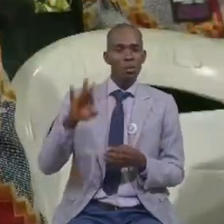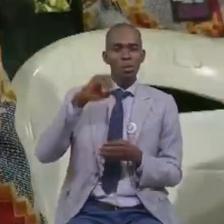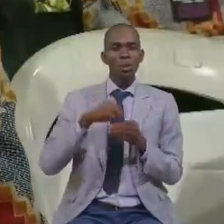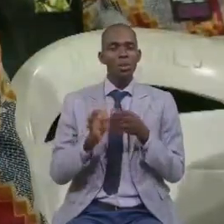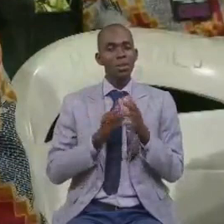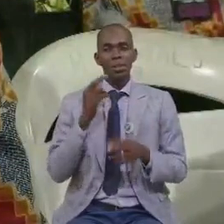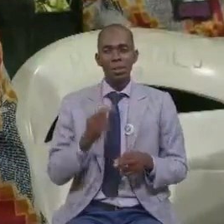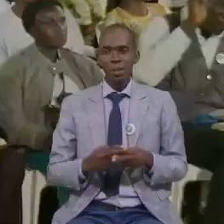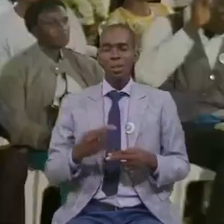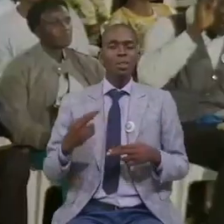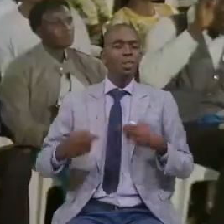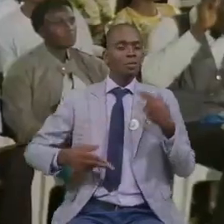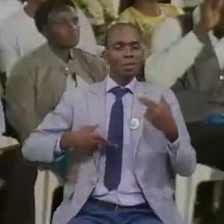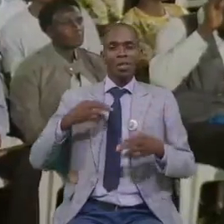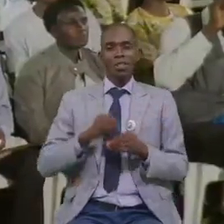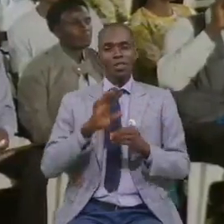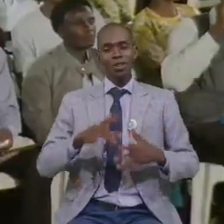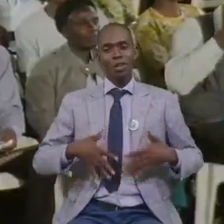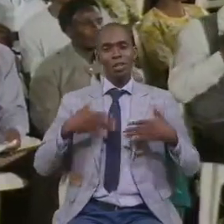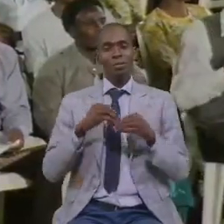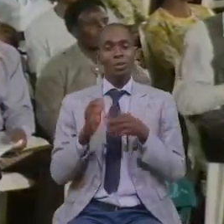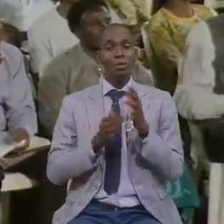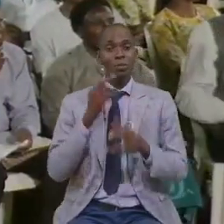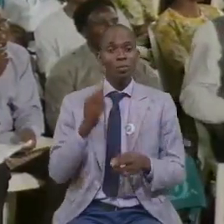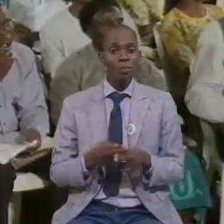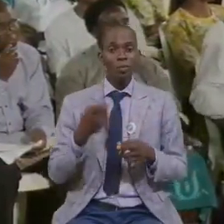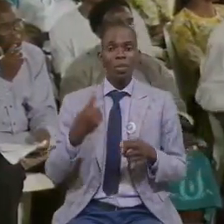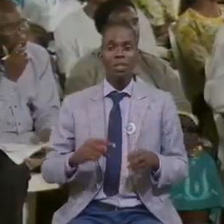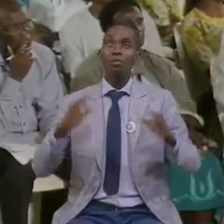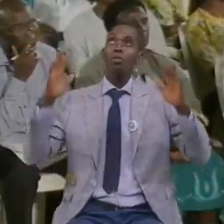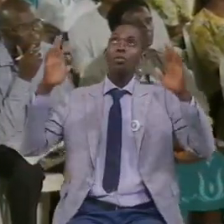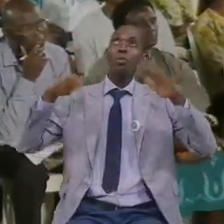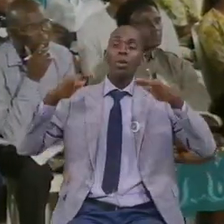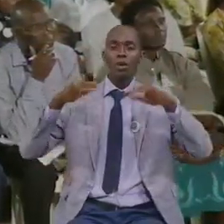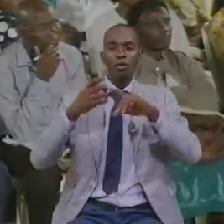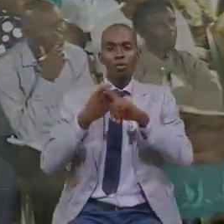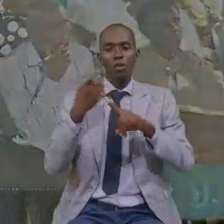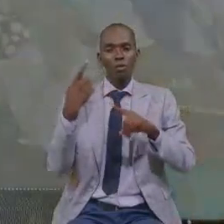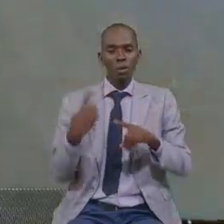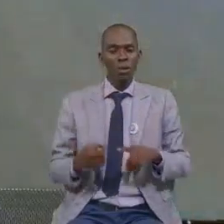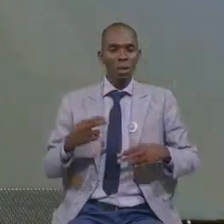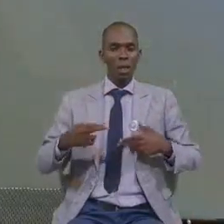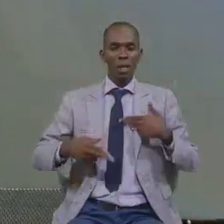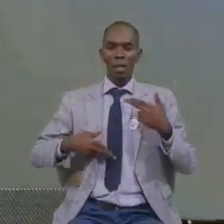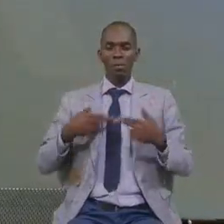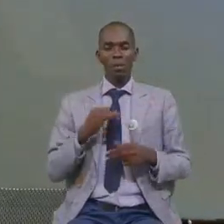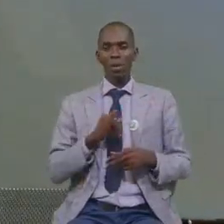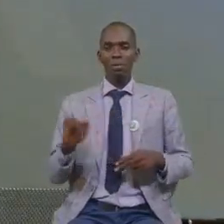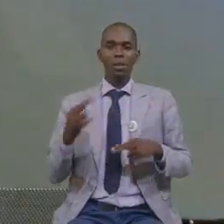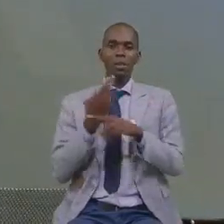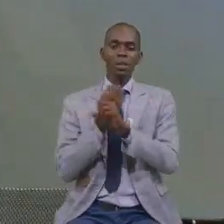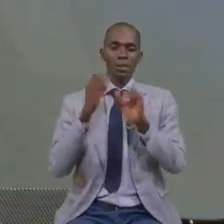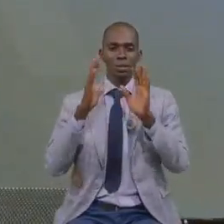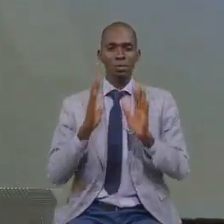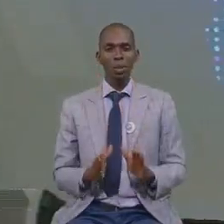Revival in your life. The rain from the reviving